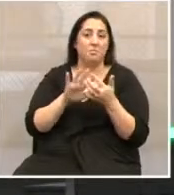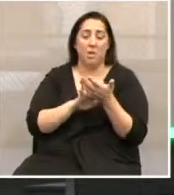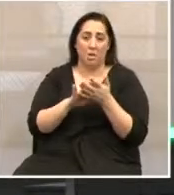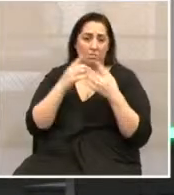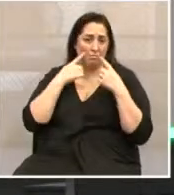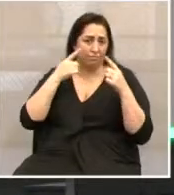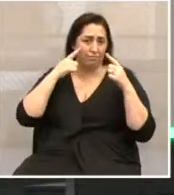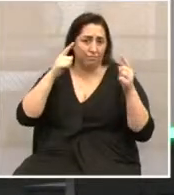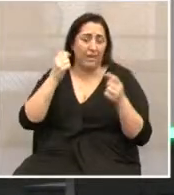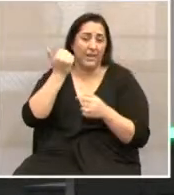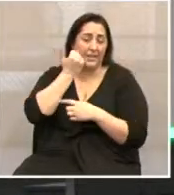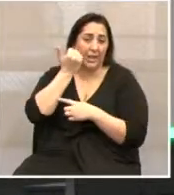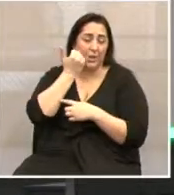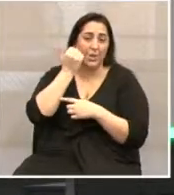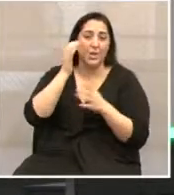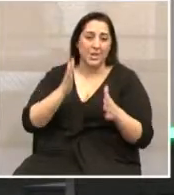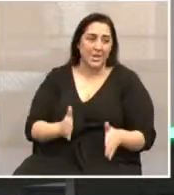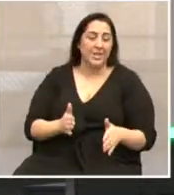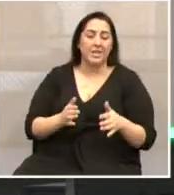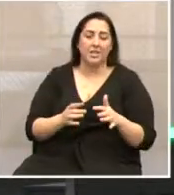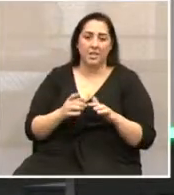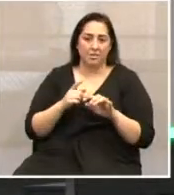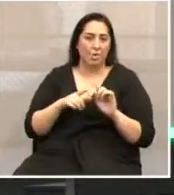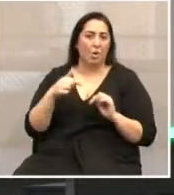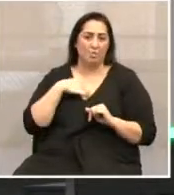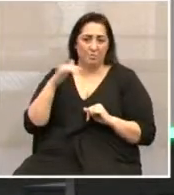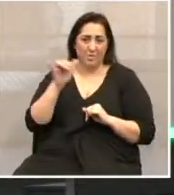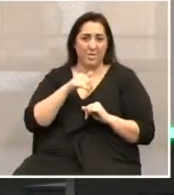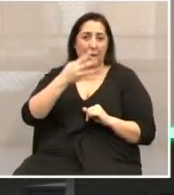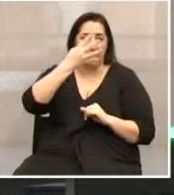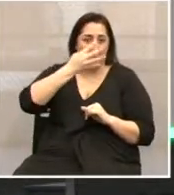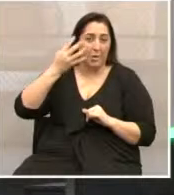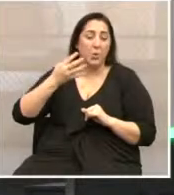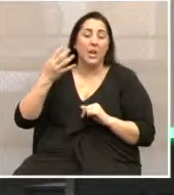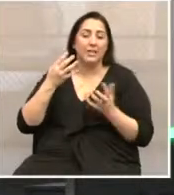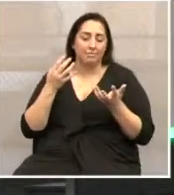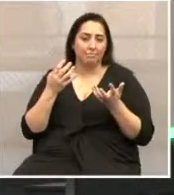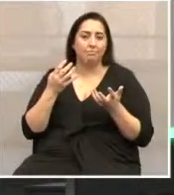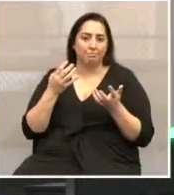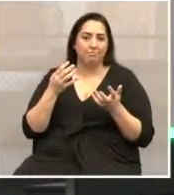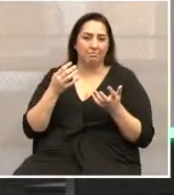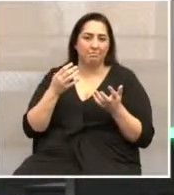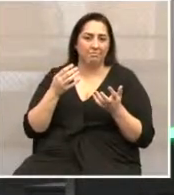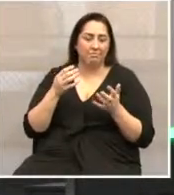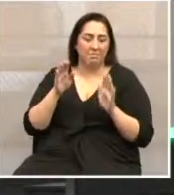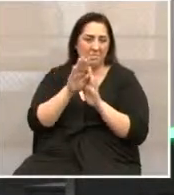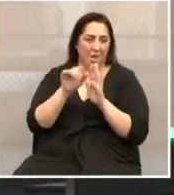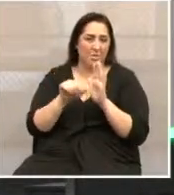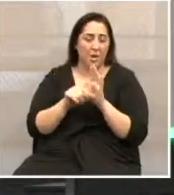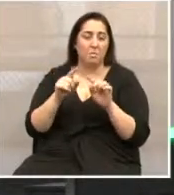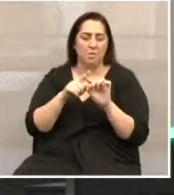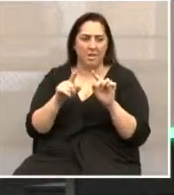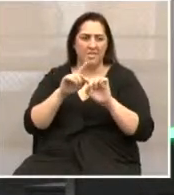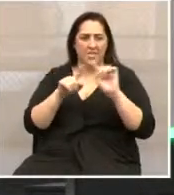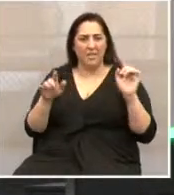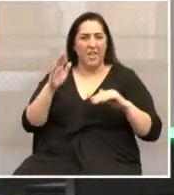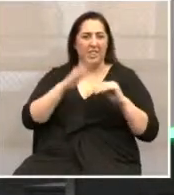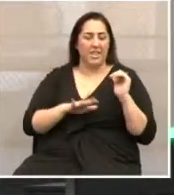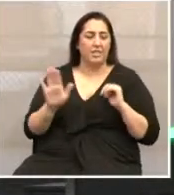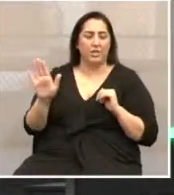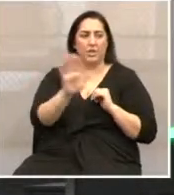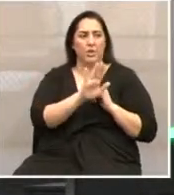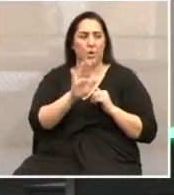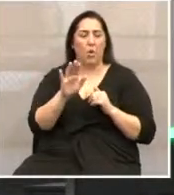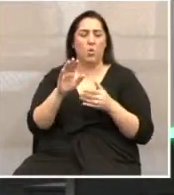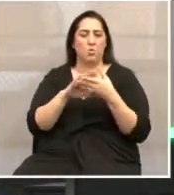is somewhat different from the stories that I've heard today. I heard Mayor Martinez talk about history, and he and I are